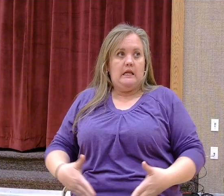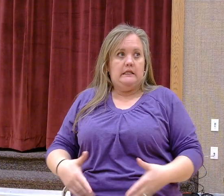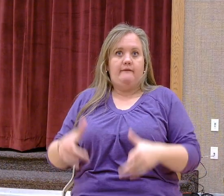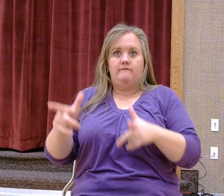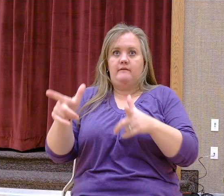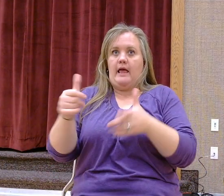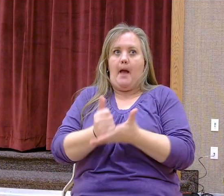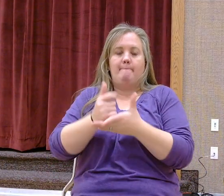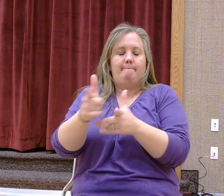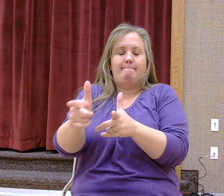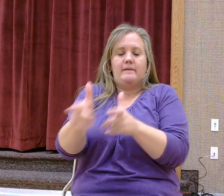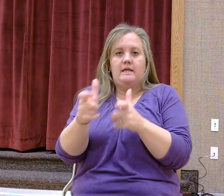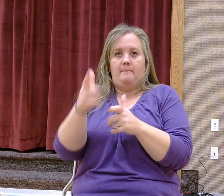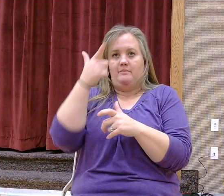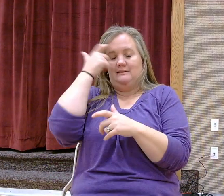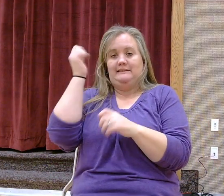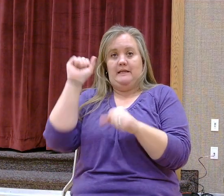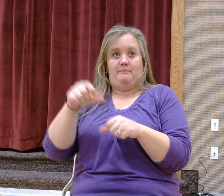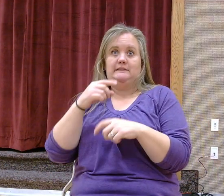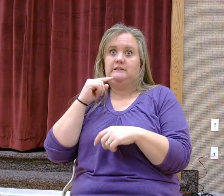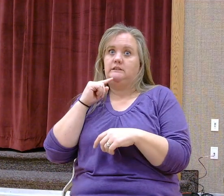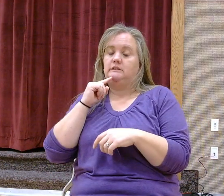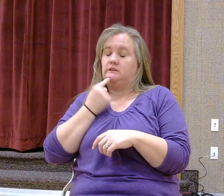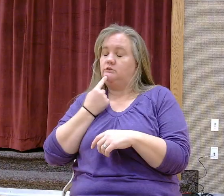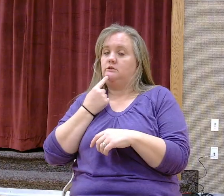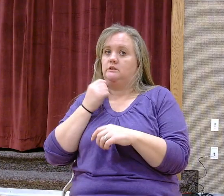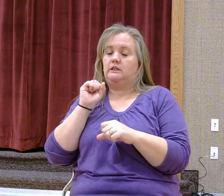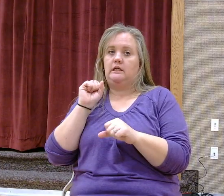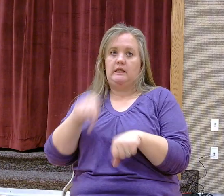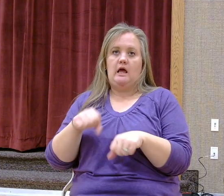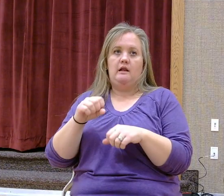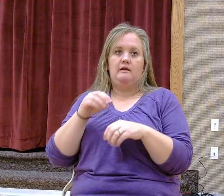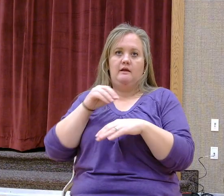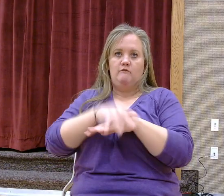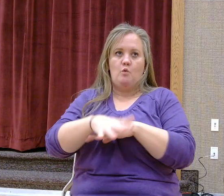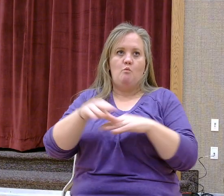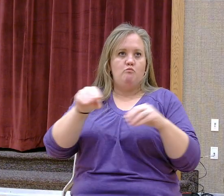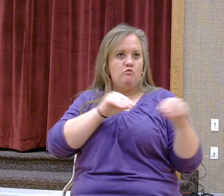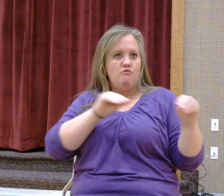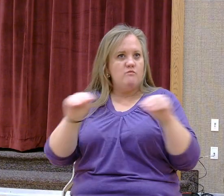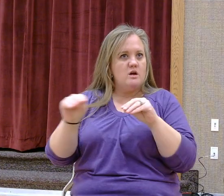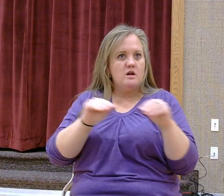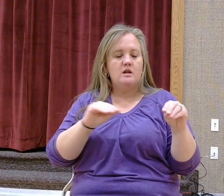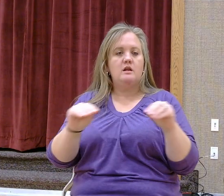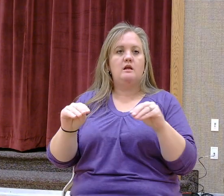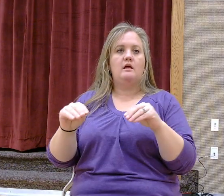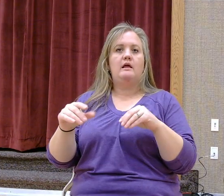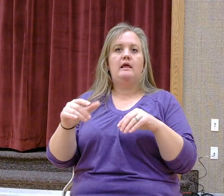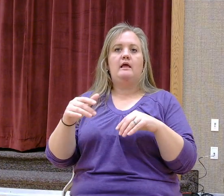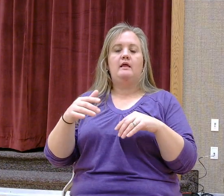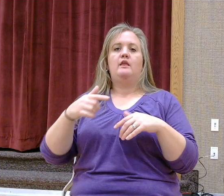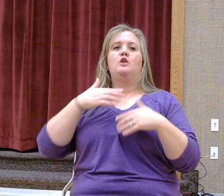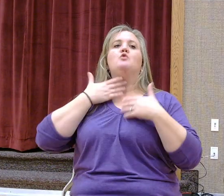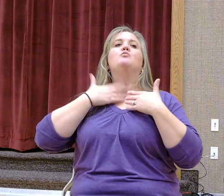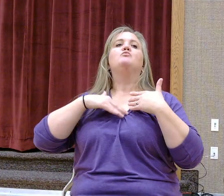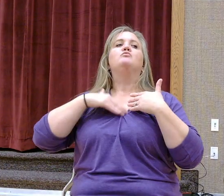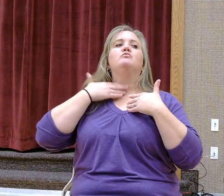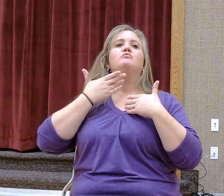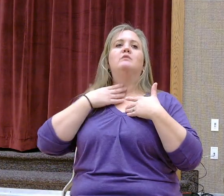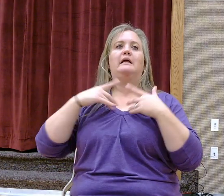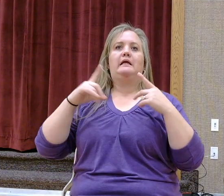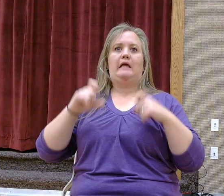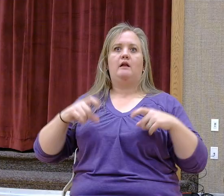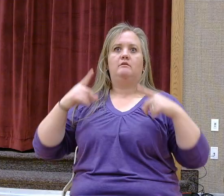away. Okay, because those could be pretty serious. Those can limit movement. Obviously, there's airway compromise. There's other things that